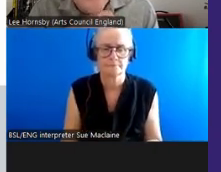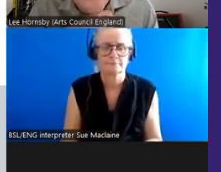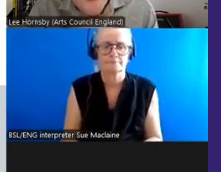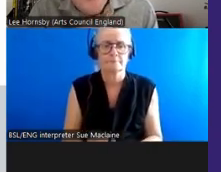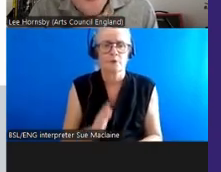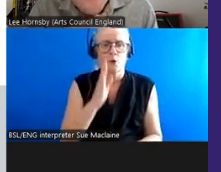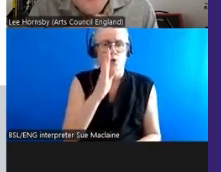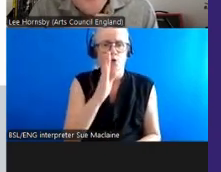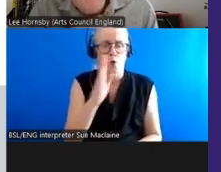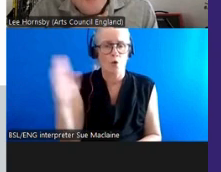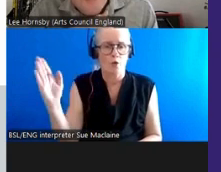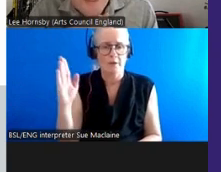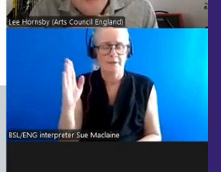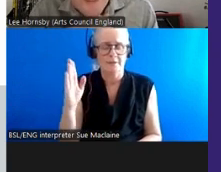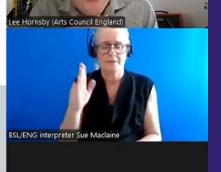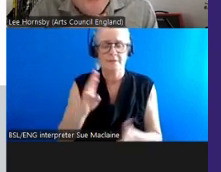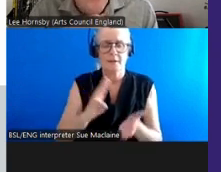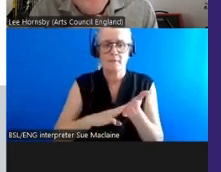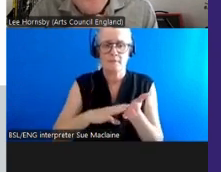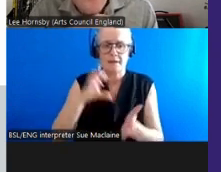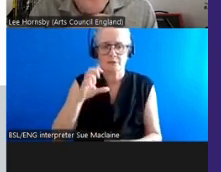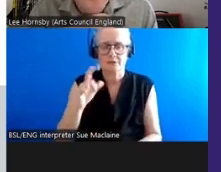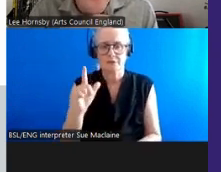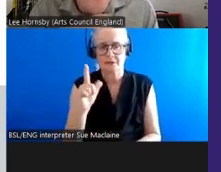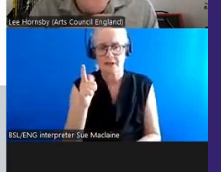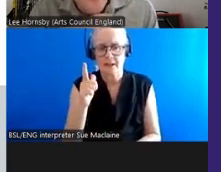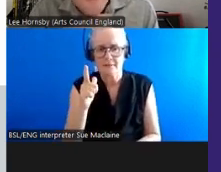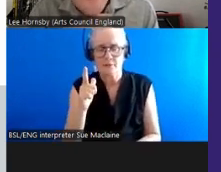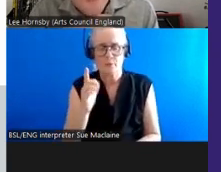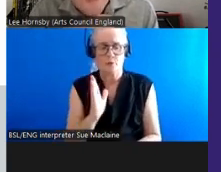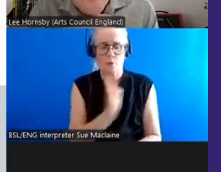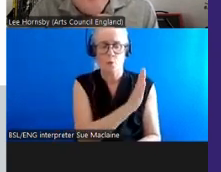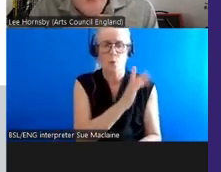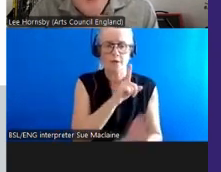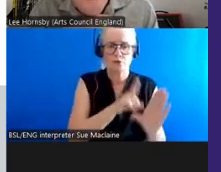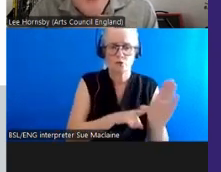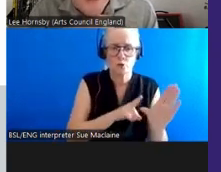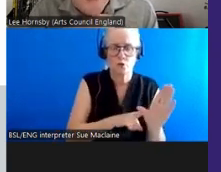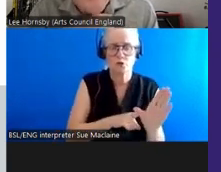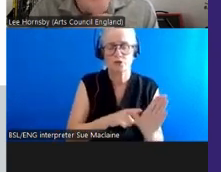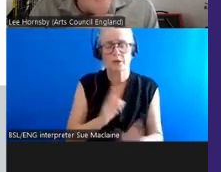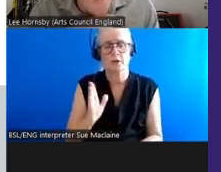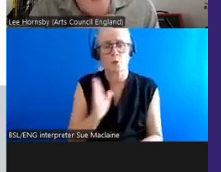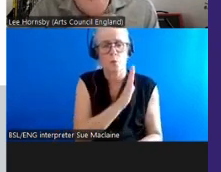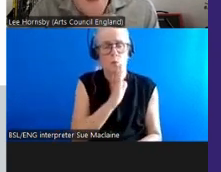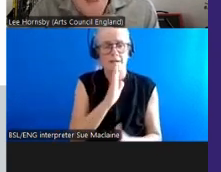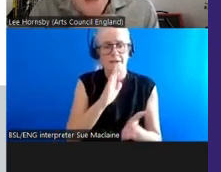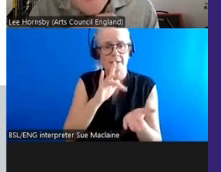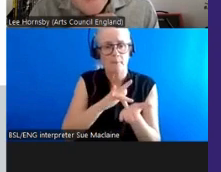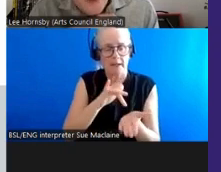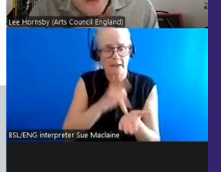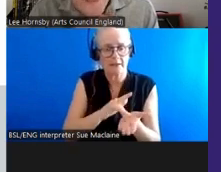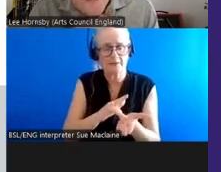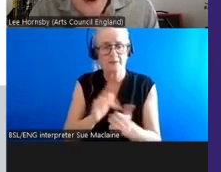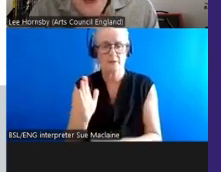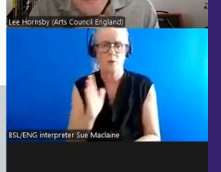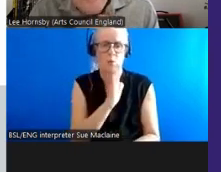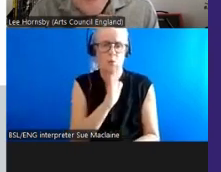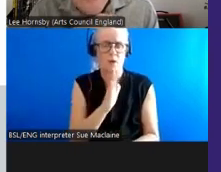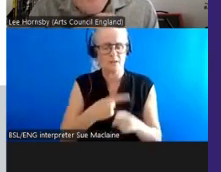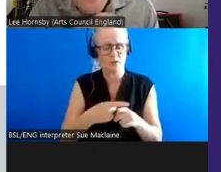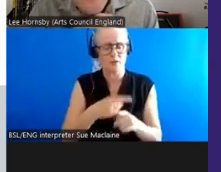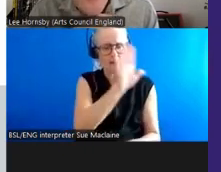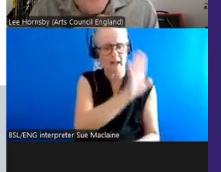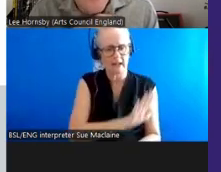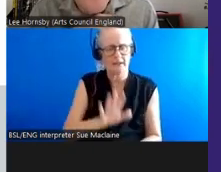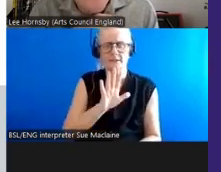East, Greater Manchester, Liverpool City region, West Yorkshire, the West Midlands, the West of England, and London is a priority